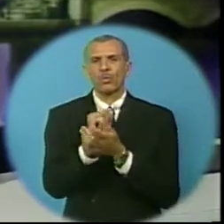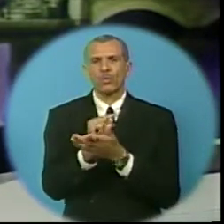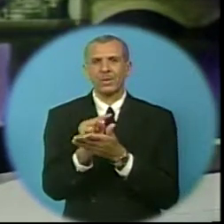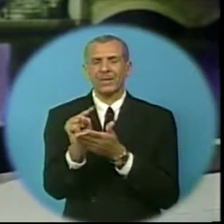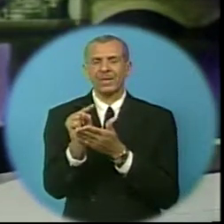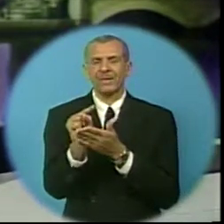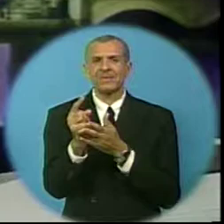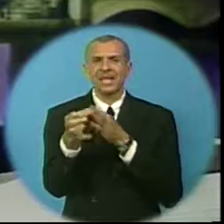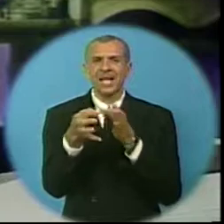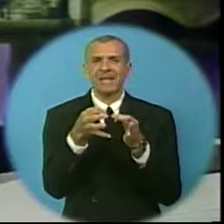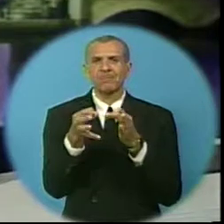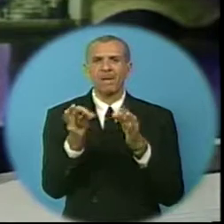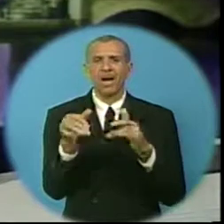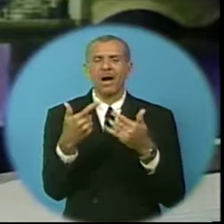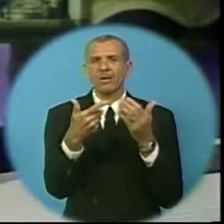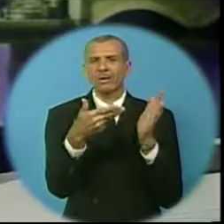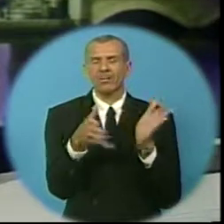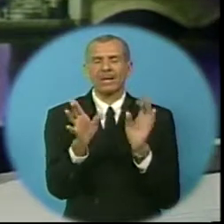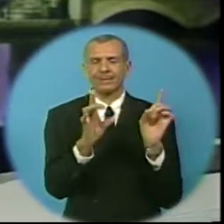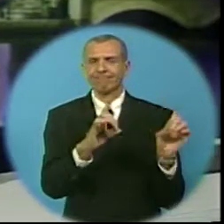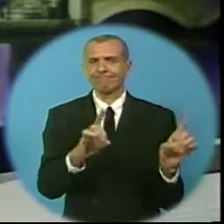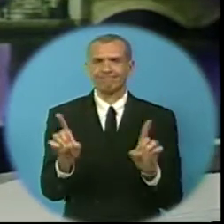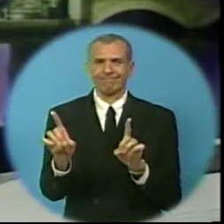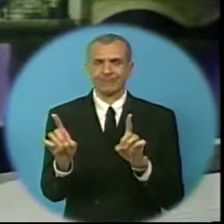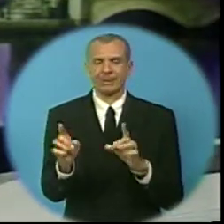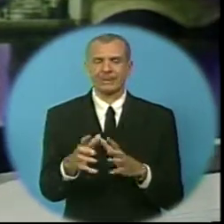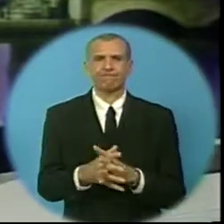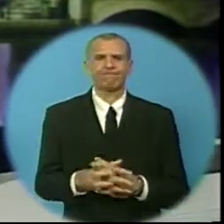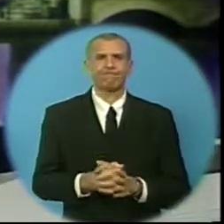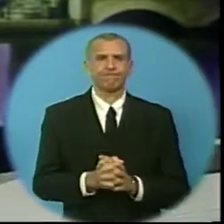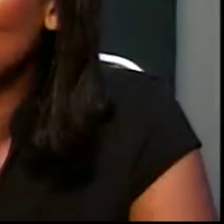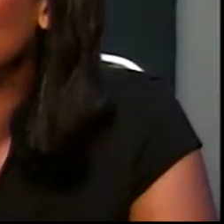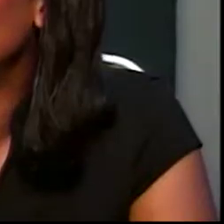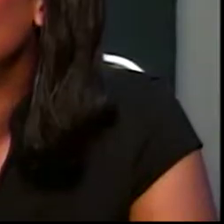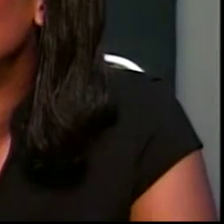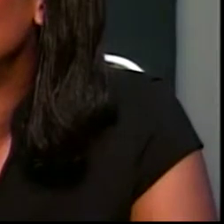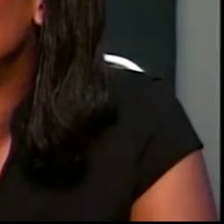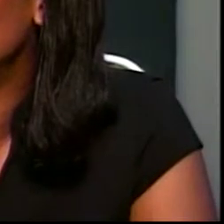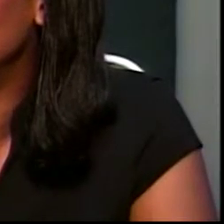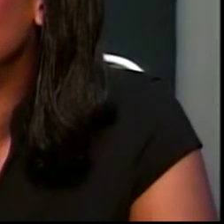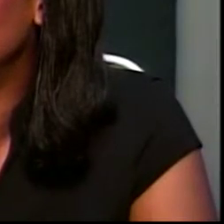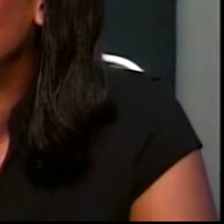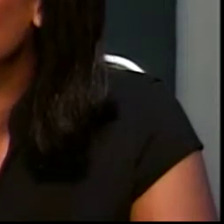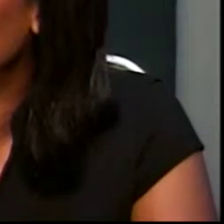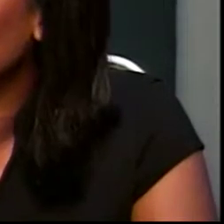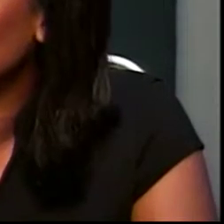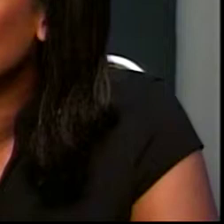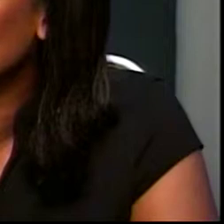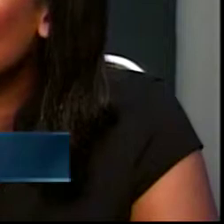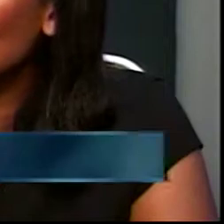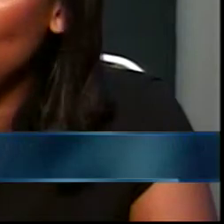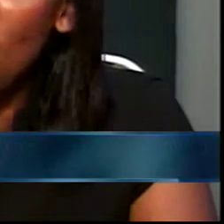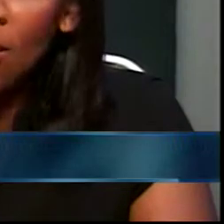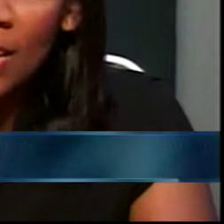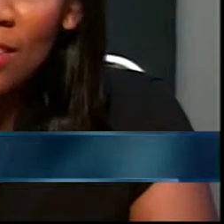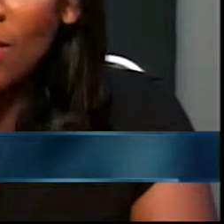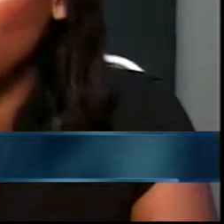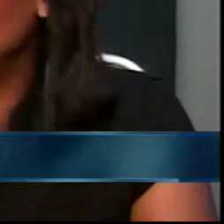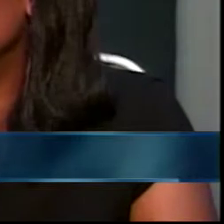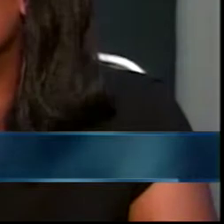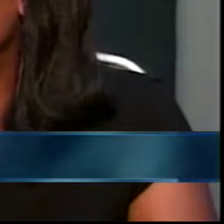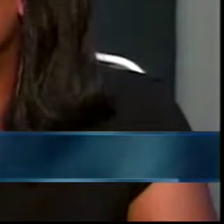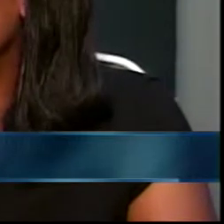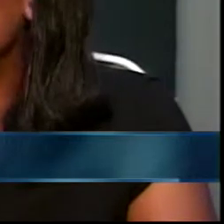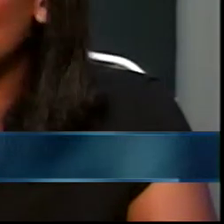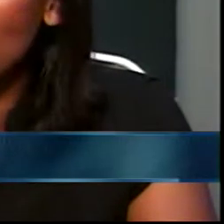she explains how they intend to go about it. So we will be going into the nursery schools, all eight of the